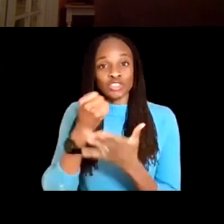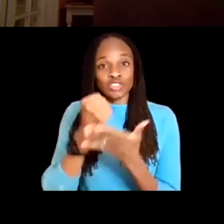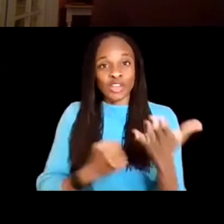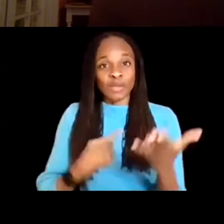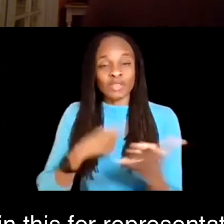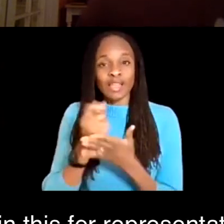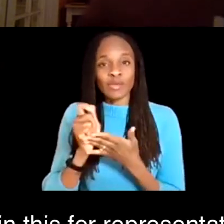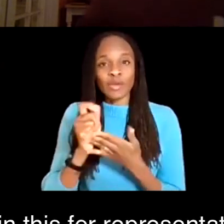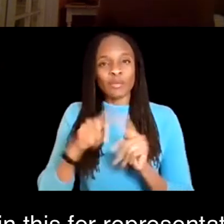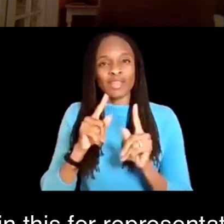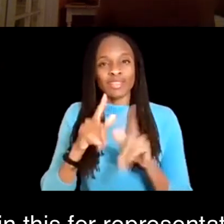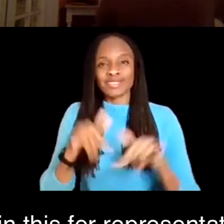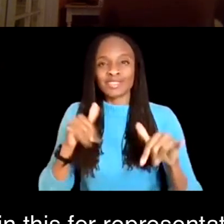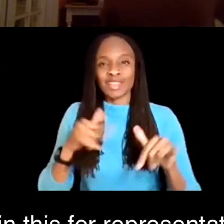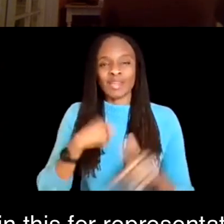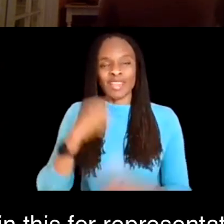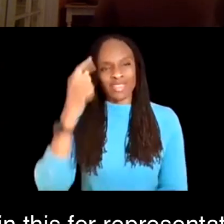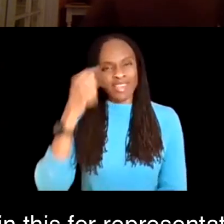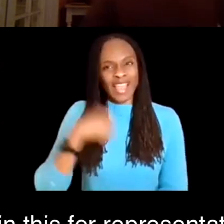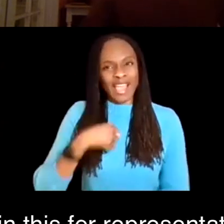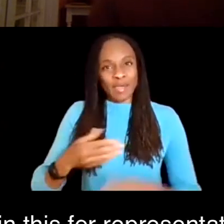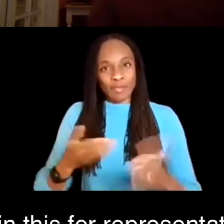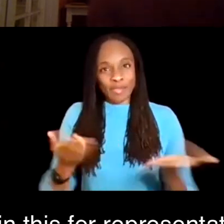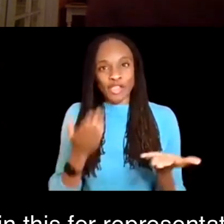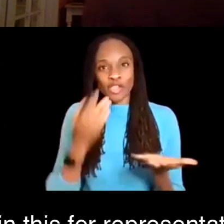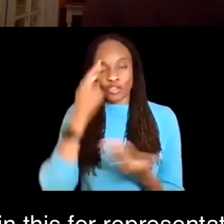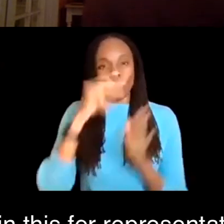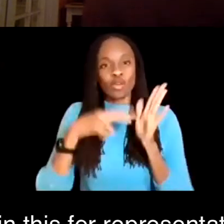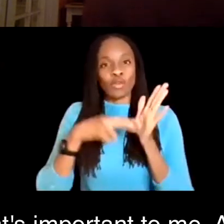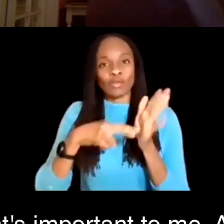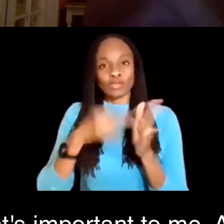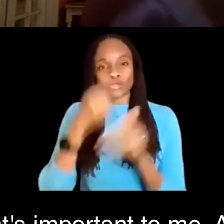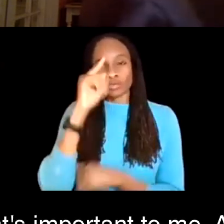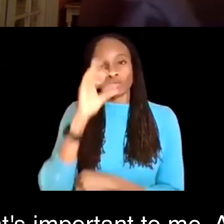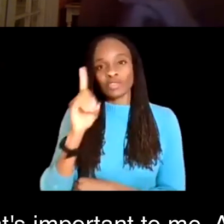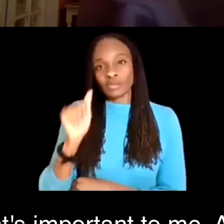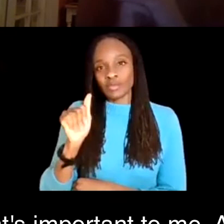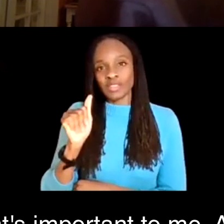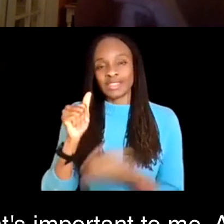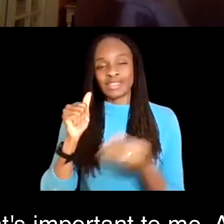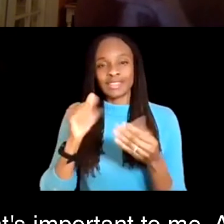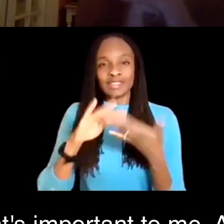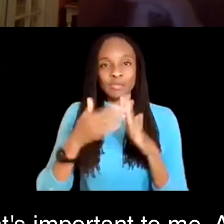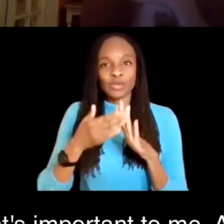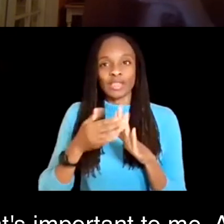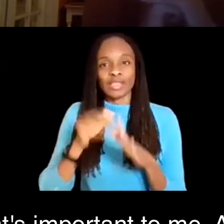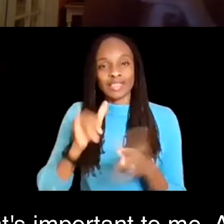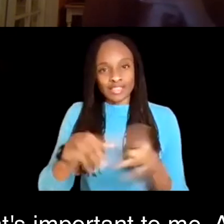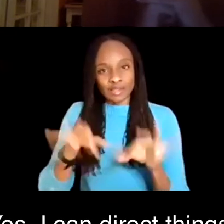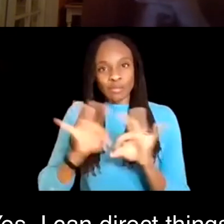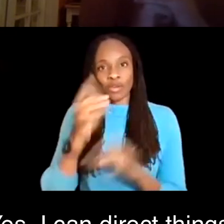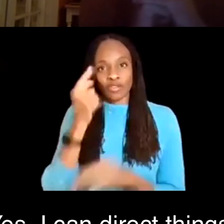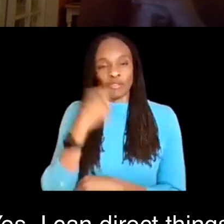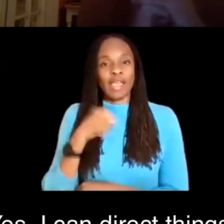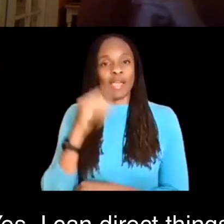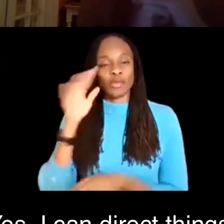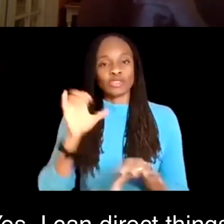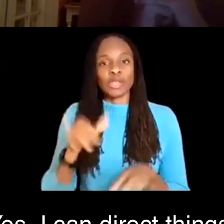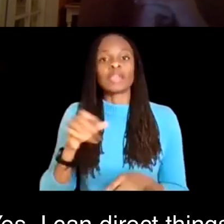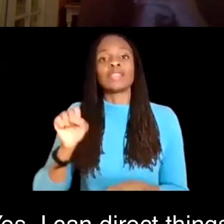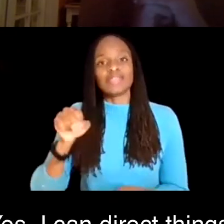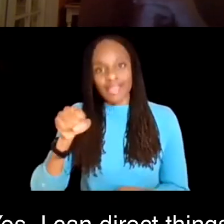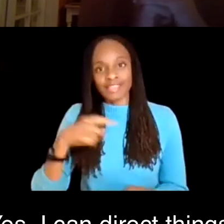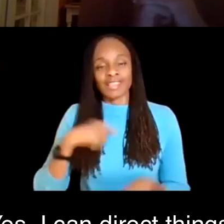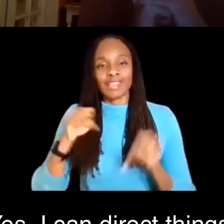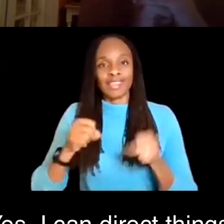like, I'm in this for representation of the disability community. That's important to me, and that's what I'm going to do. Yes, I can direct